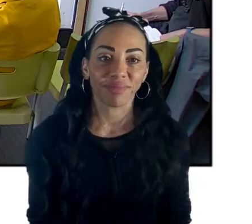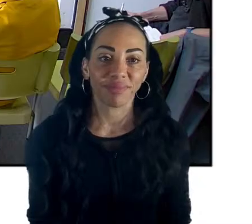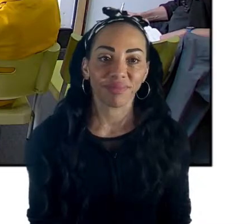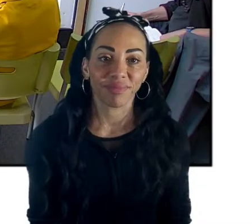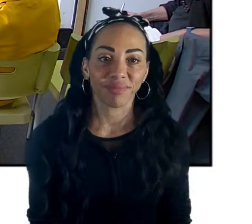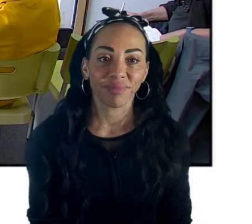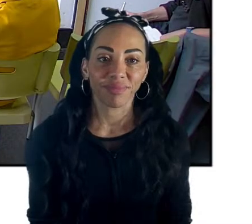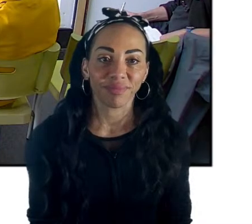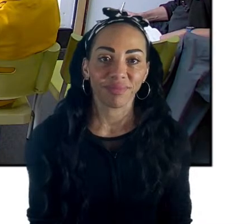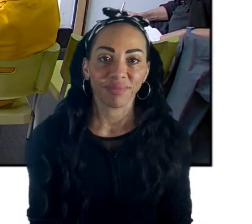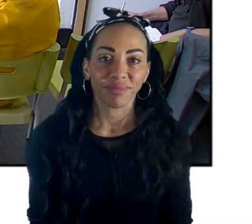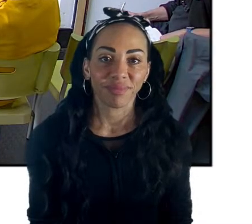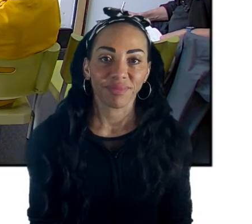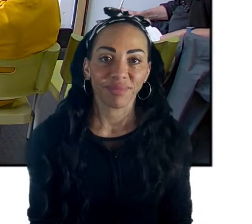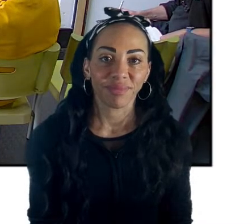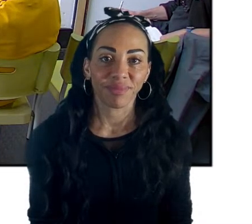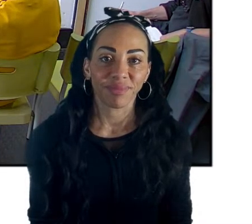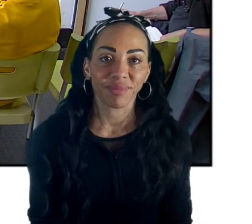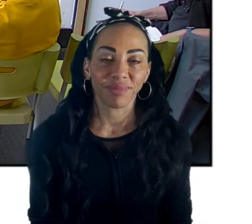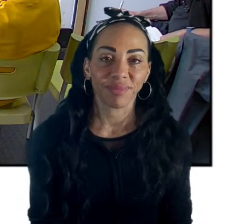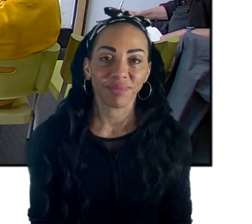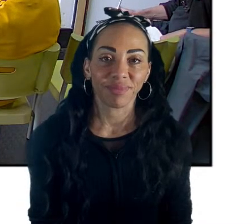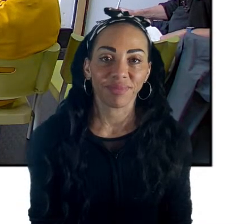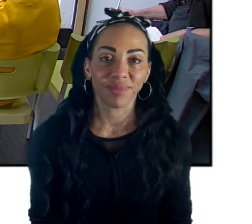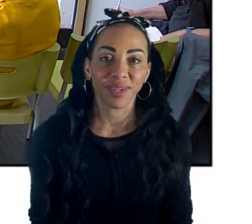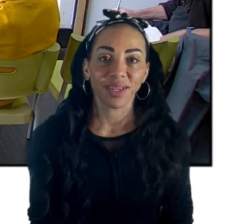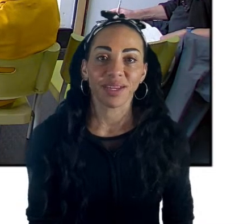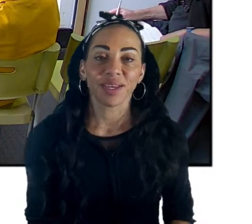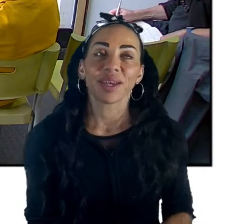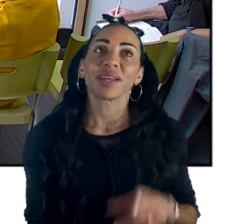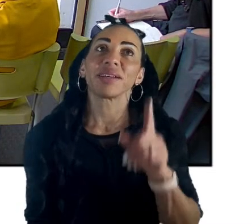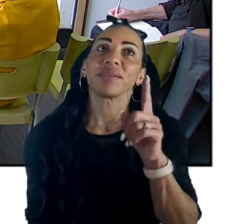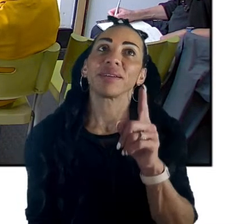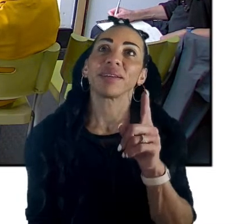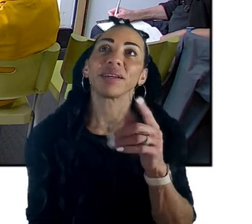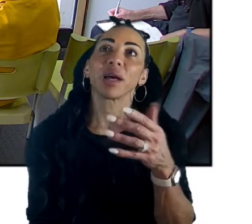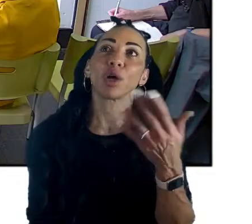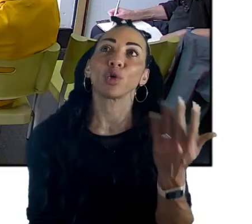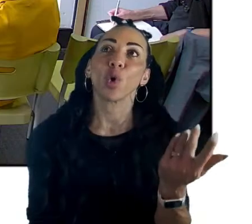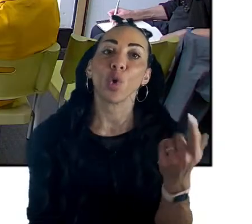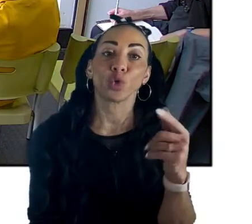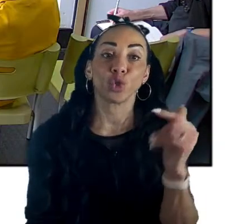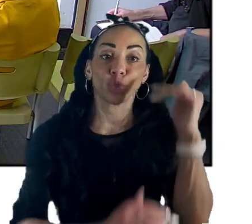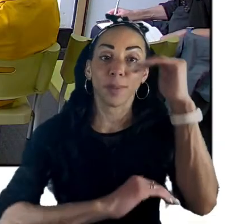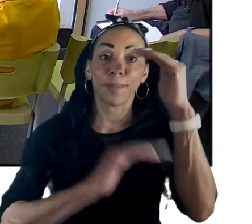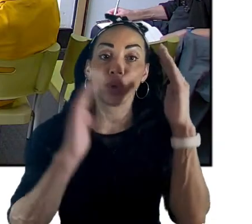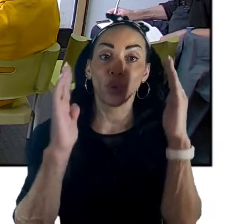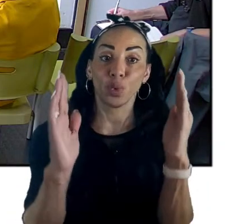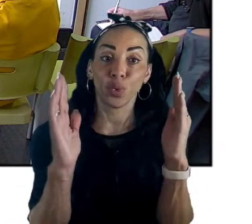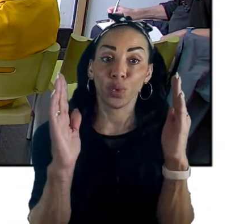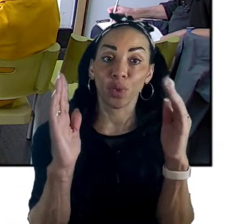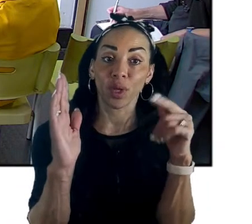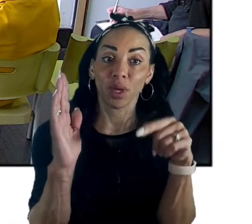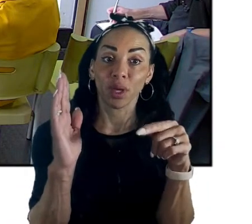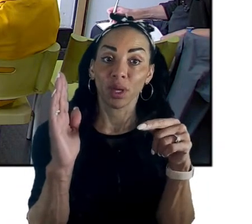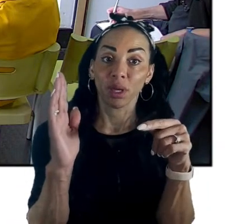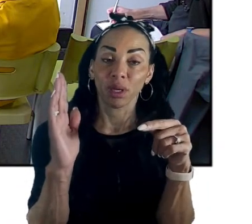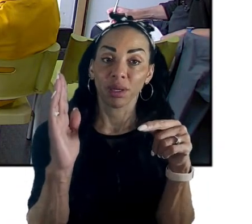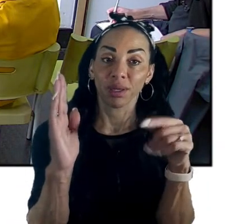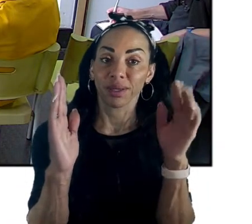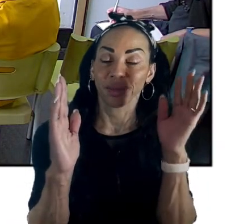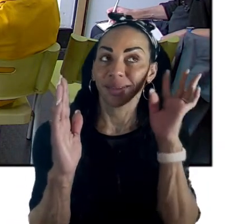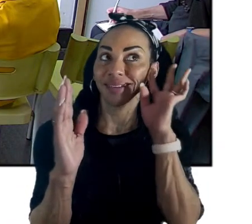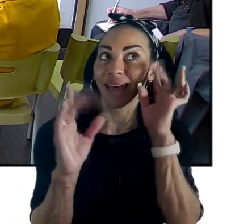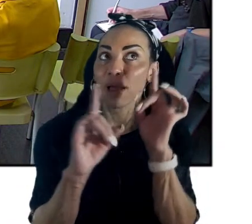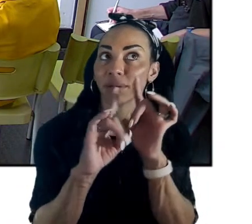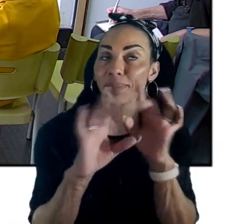presenting some kind of shame around those stories, or is it just an appropriate way to tell something that you might not want